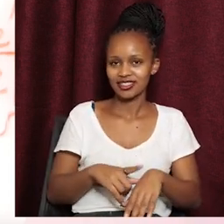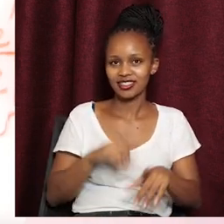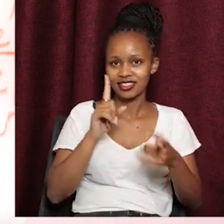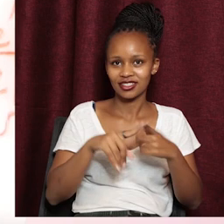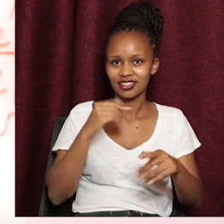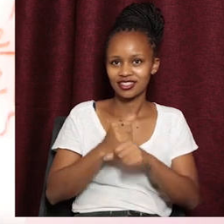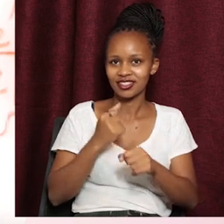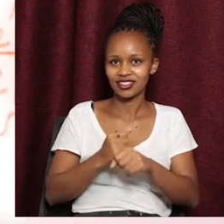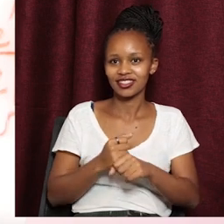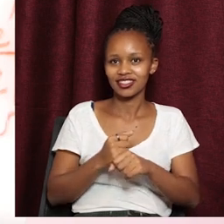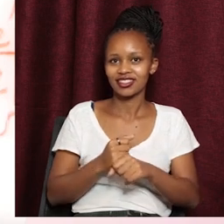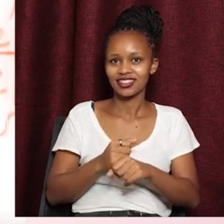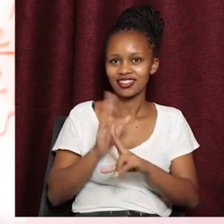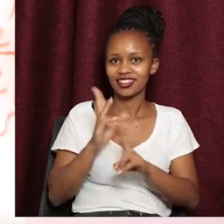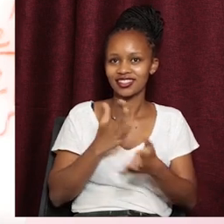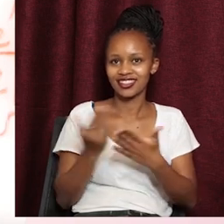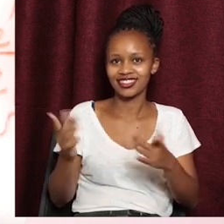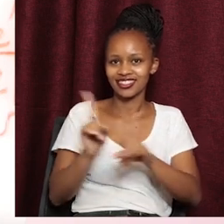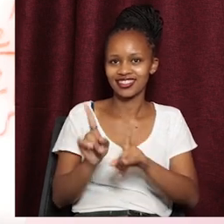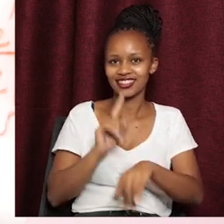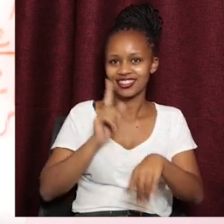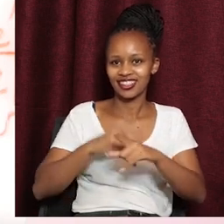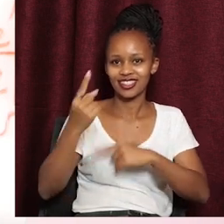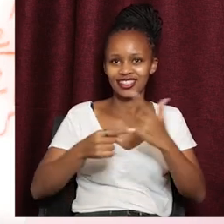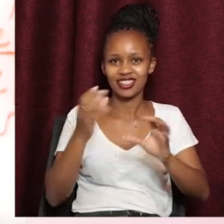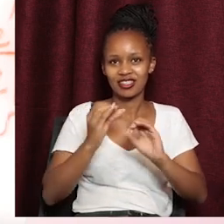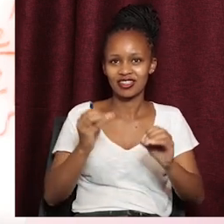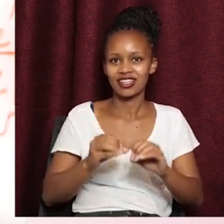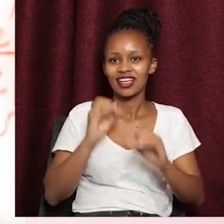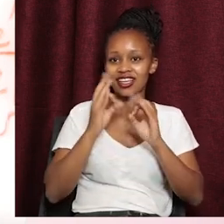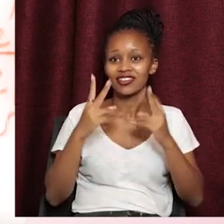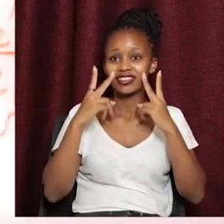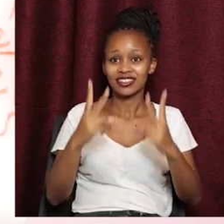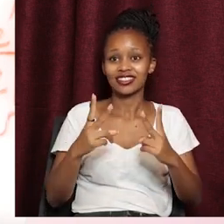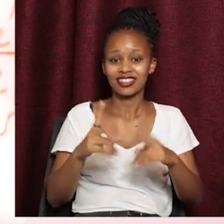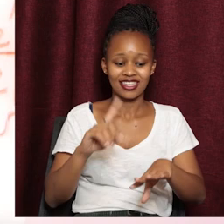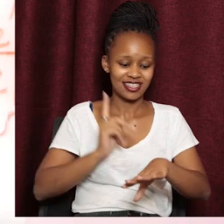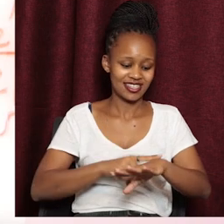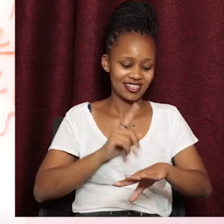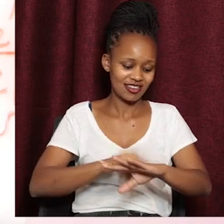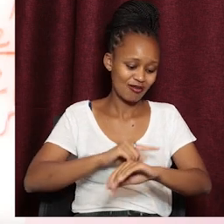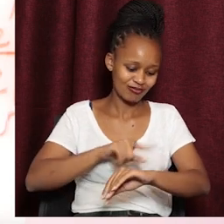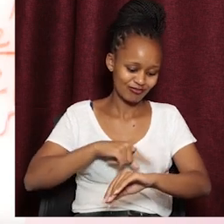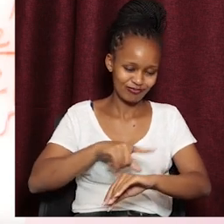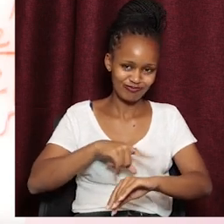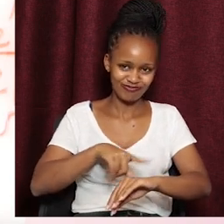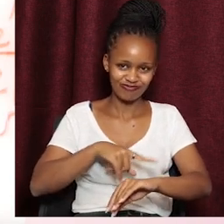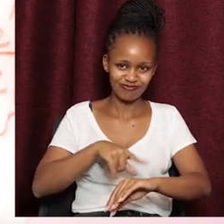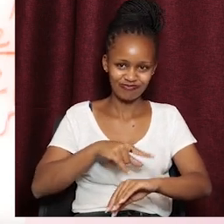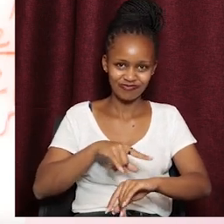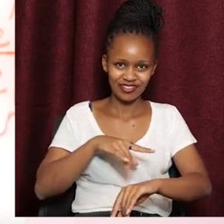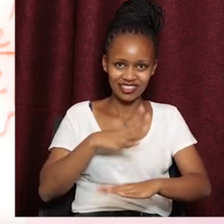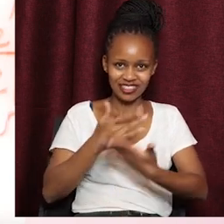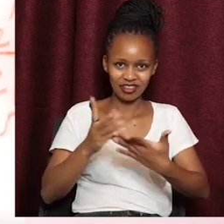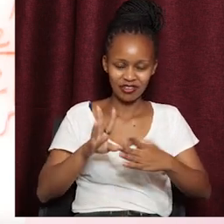to do all manner of things. Time is not going. Time, if you look at your watch, something is